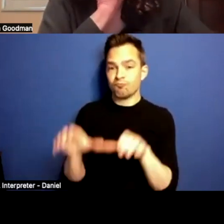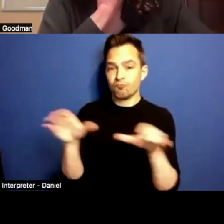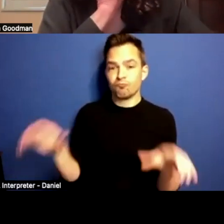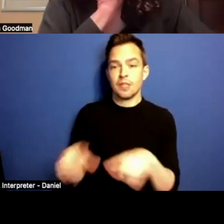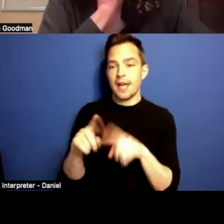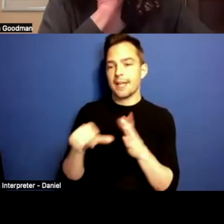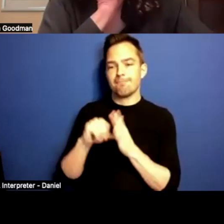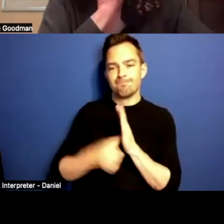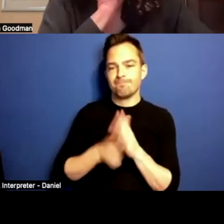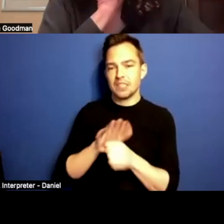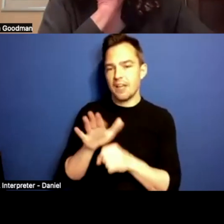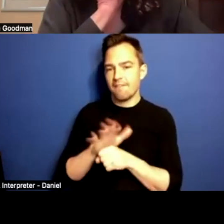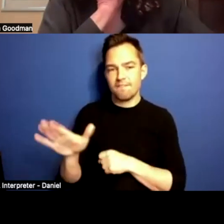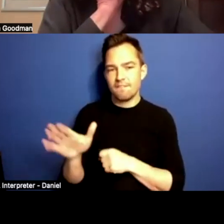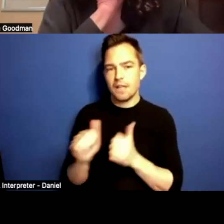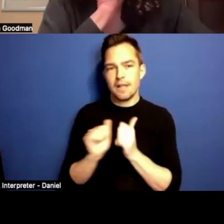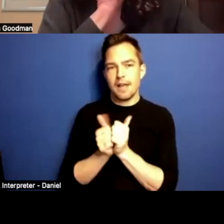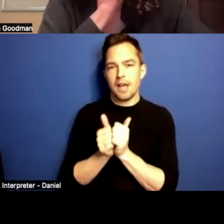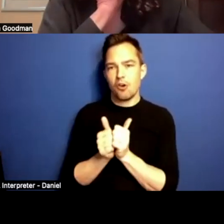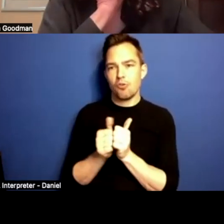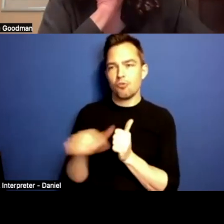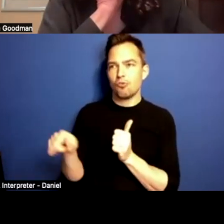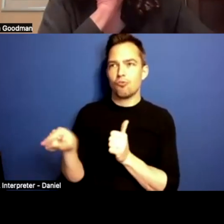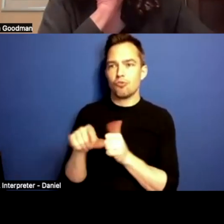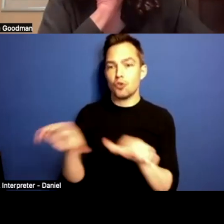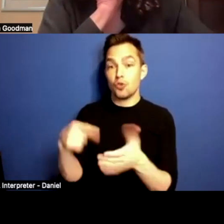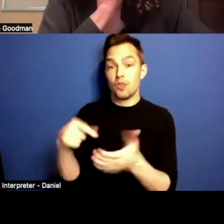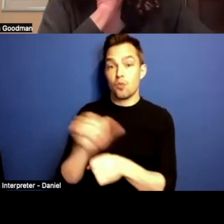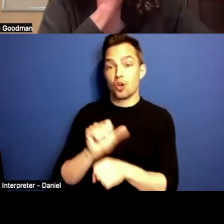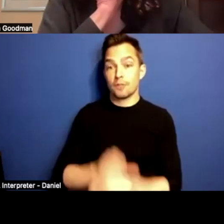it enough in how you do this work.